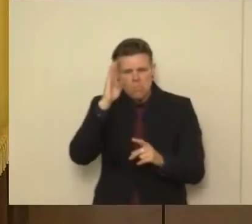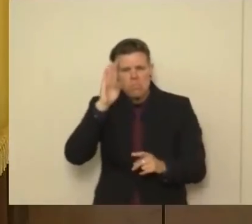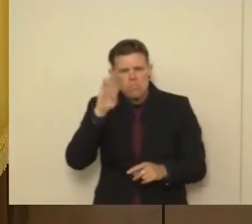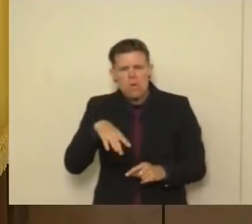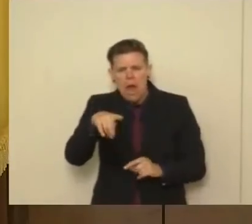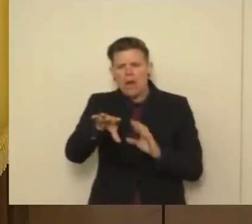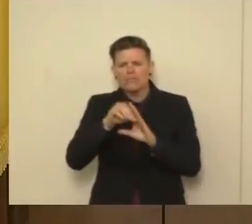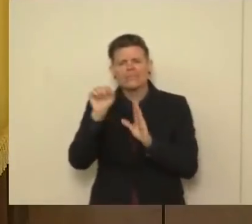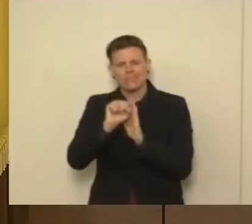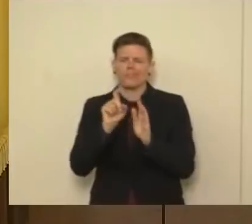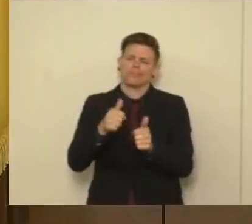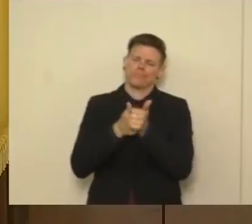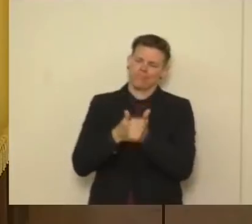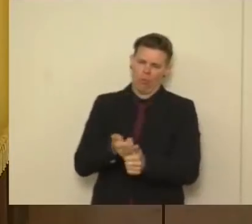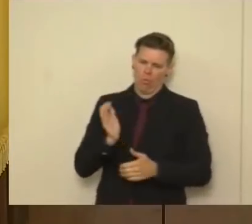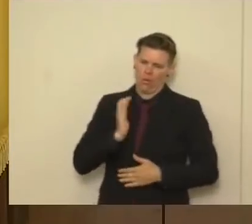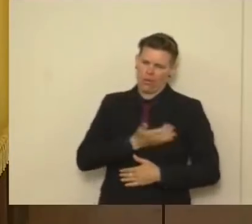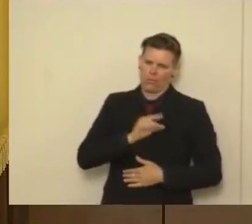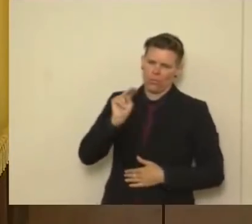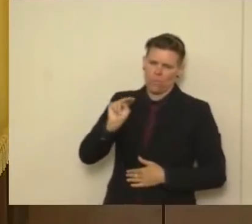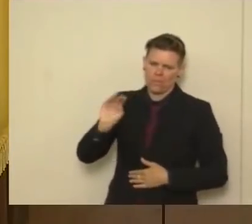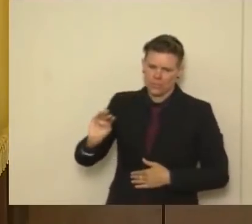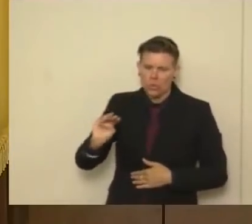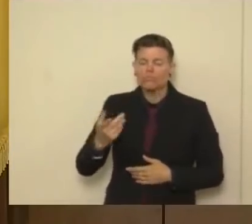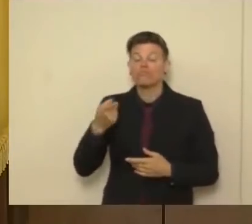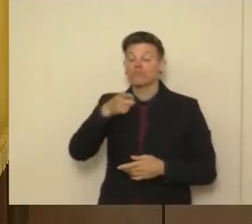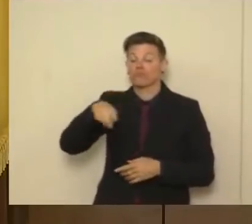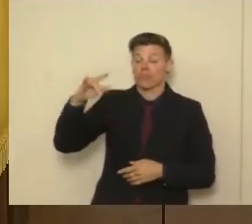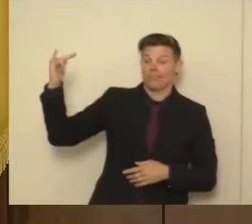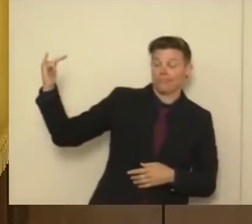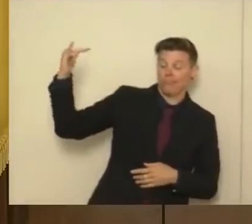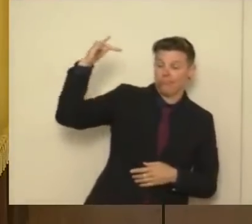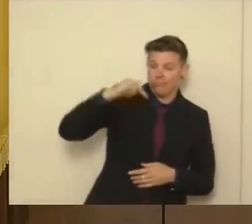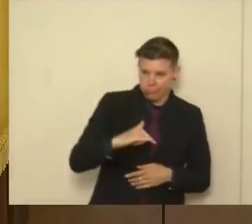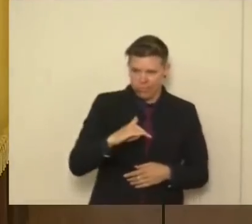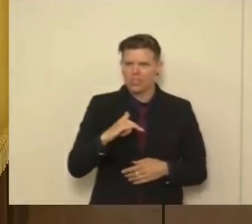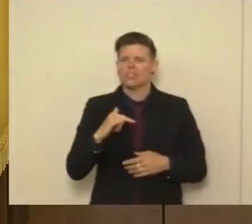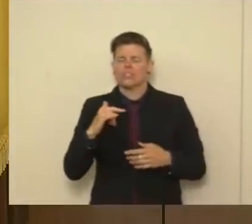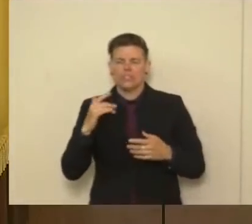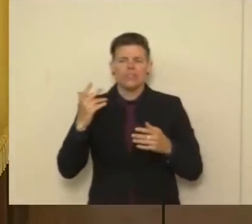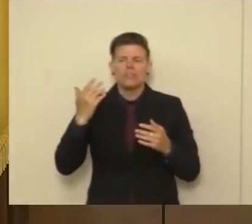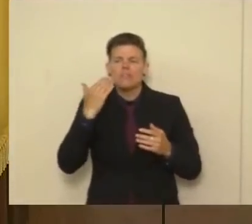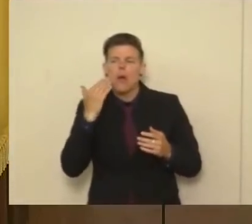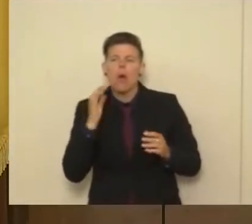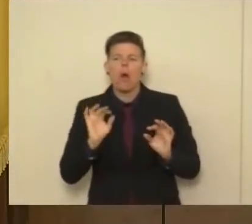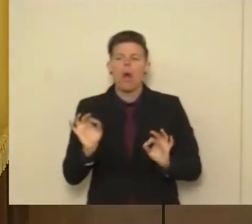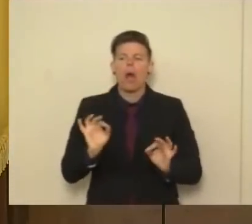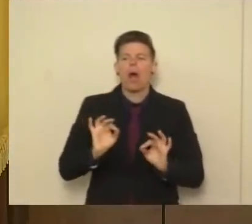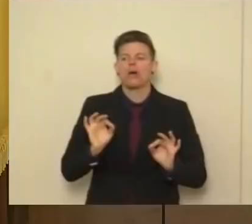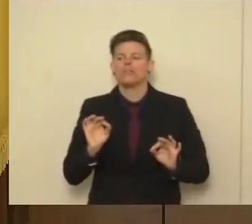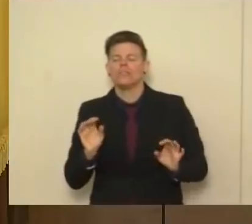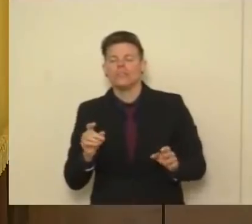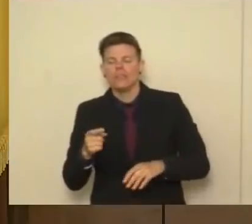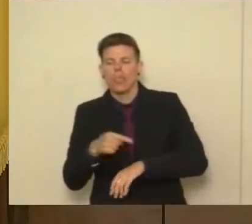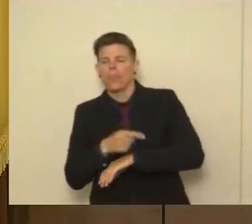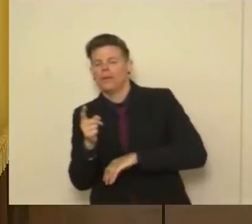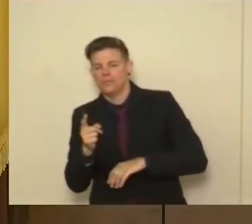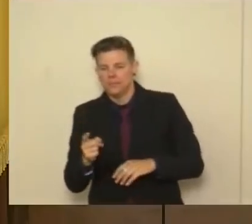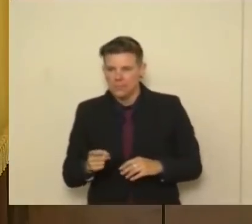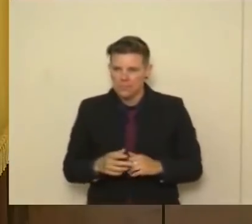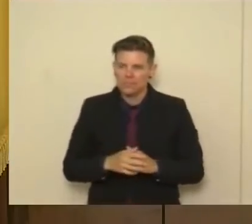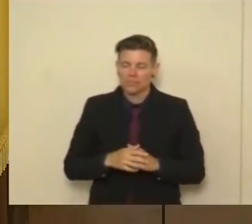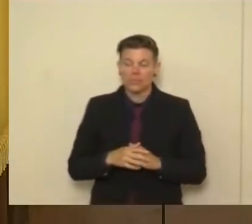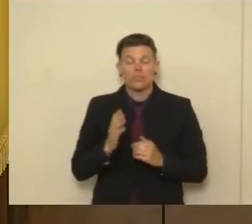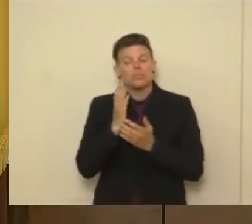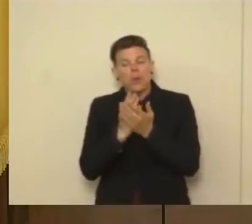about who's coming in from the airports. We don't track you to where you go. We don't put, I mean, there are countries who do that. You can't